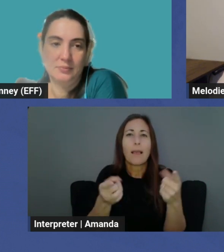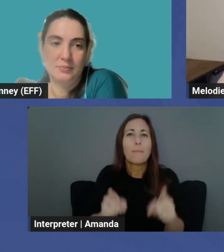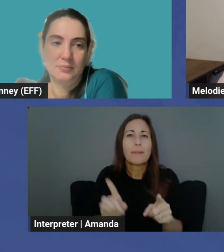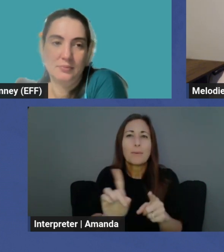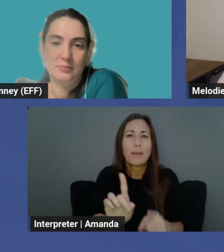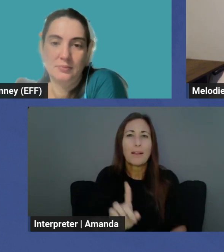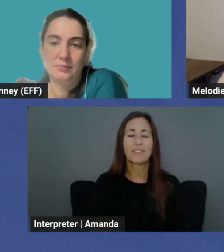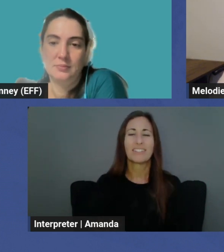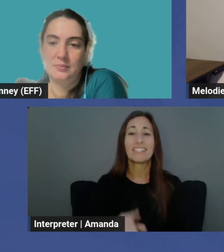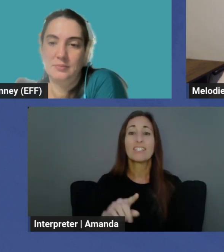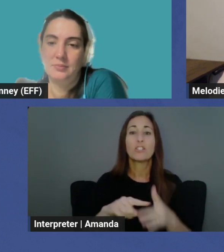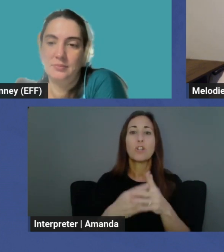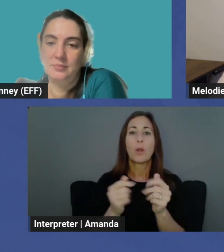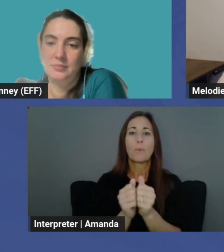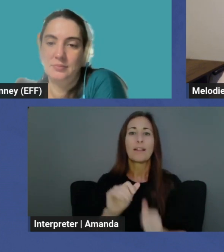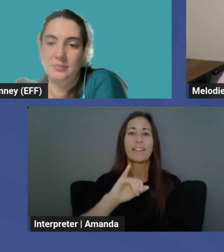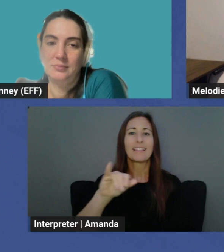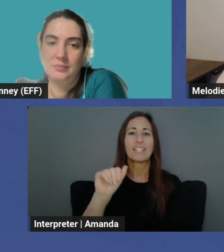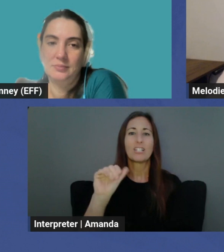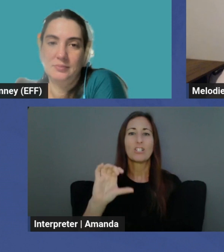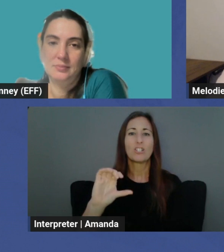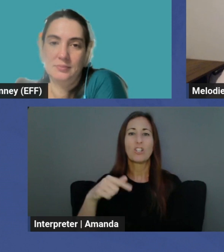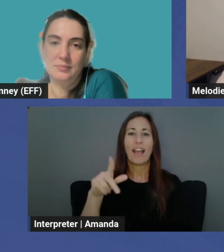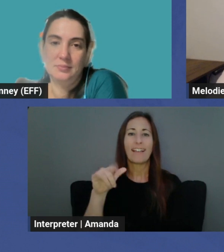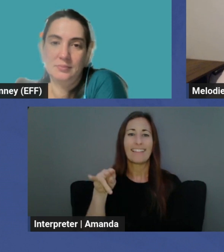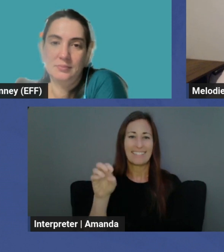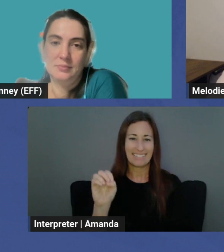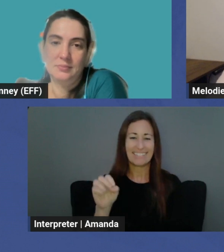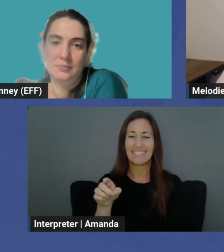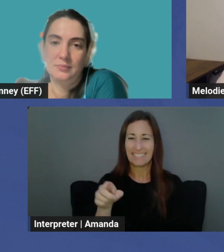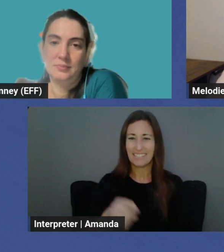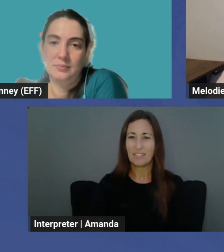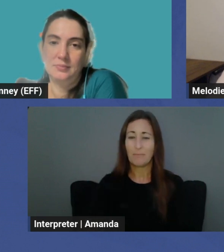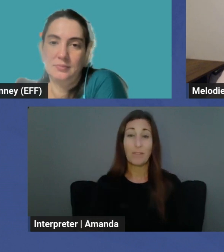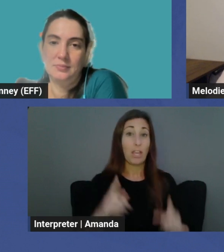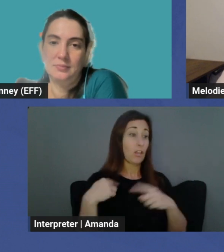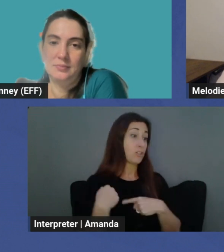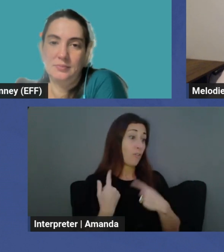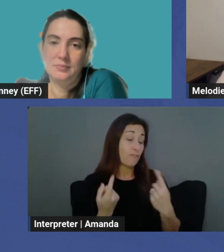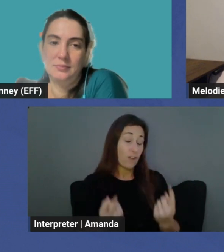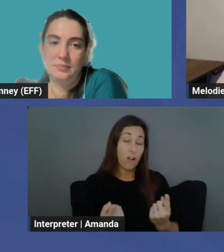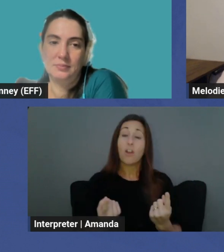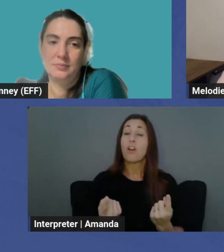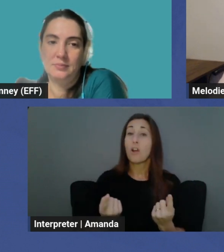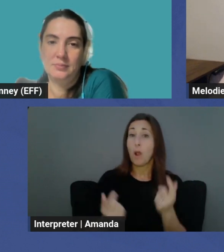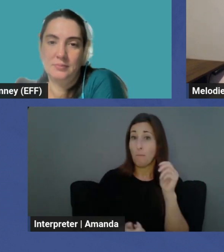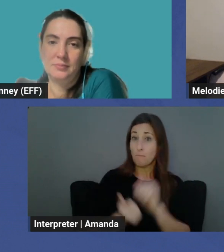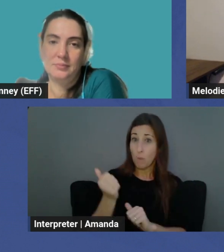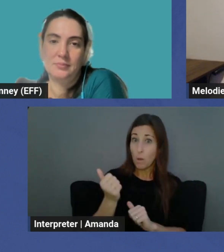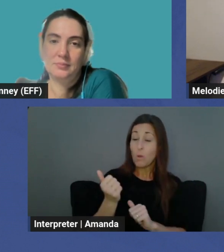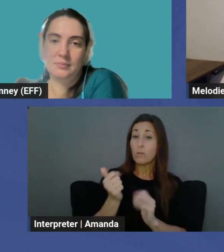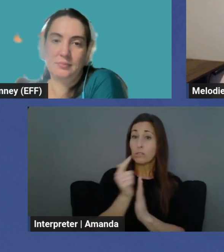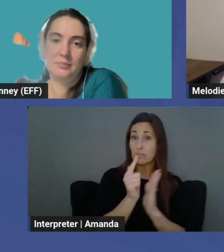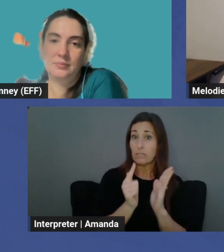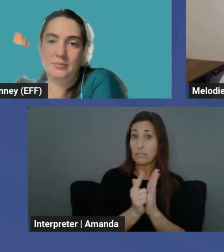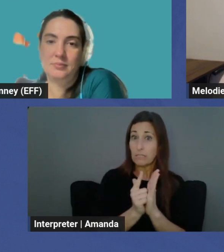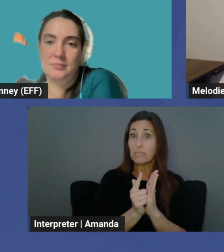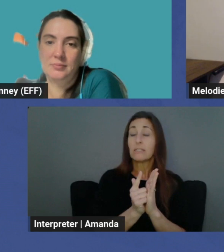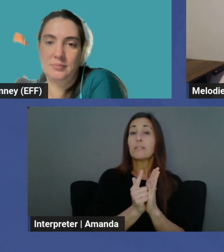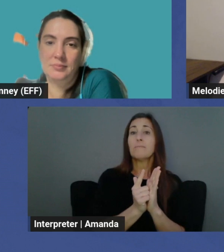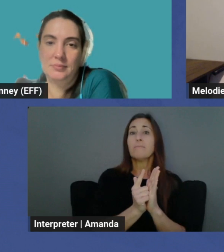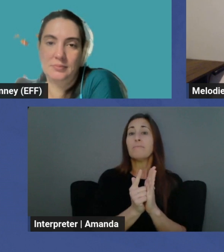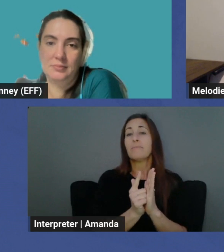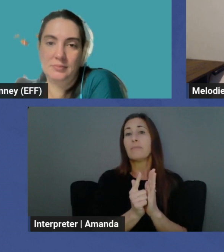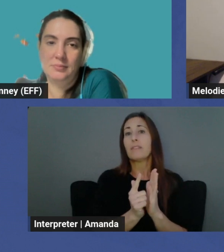this time. Well, so far, the vast majority of legislation undermining the freedom to learn has been